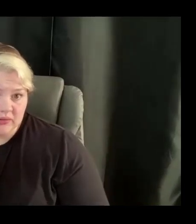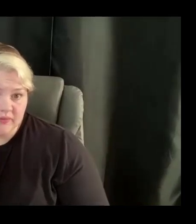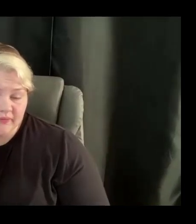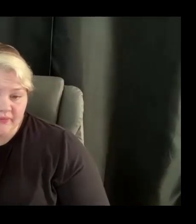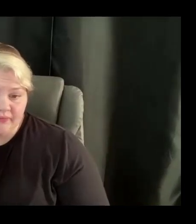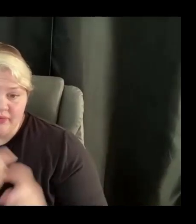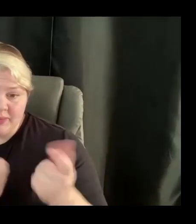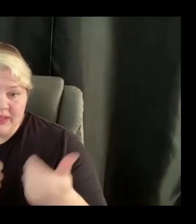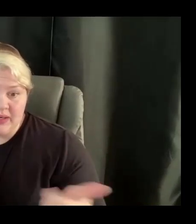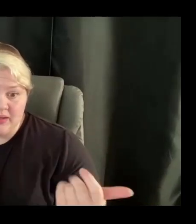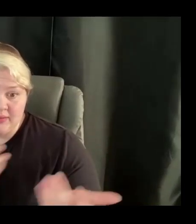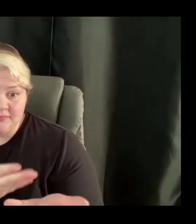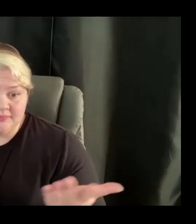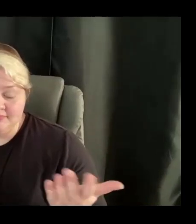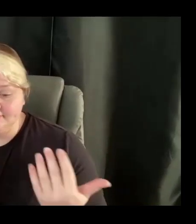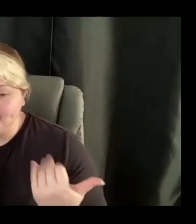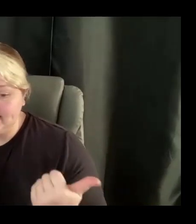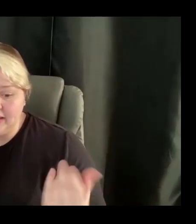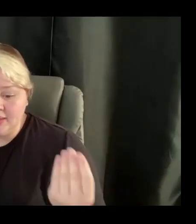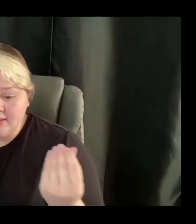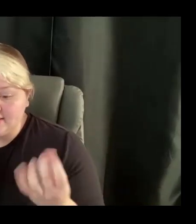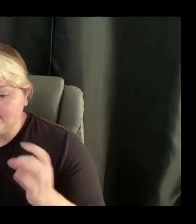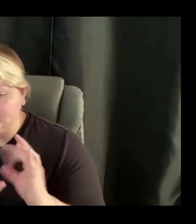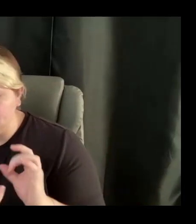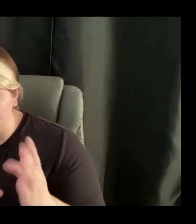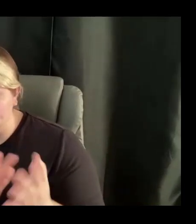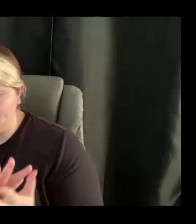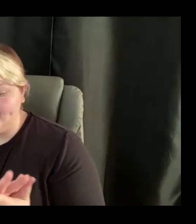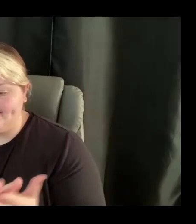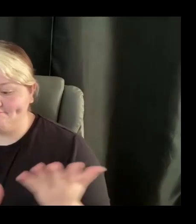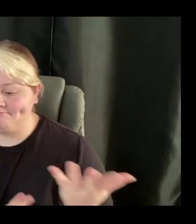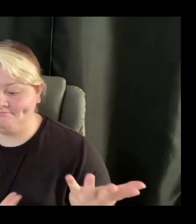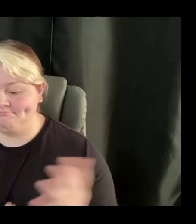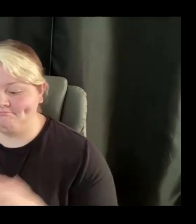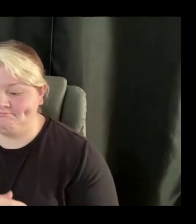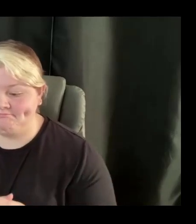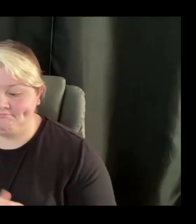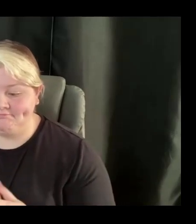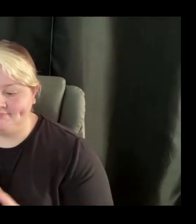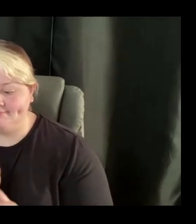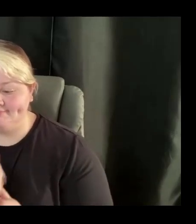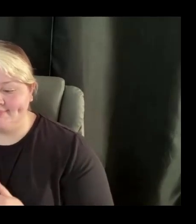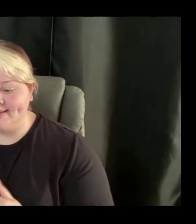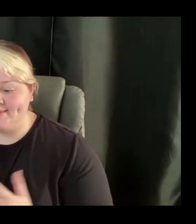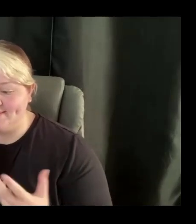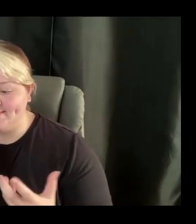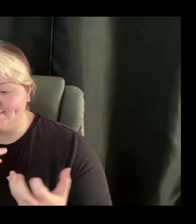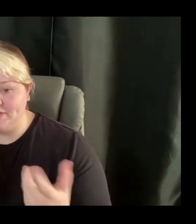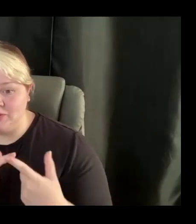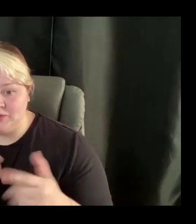from anyone in the group, any thoughts, feedback that anybody wanted to share.